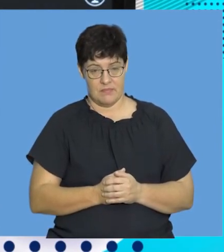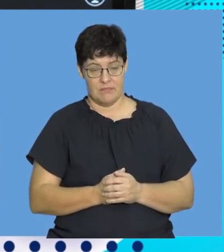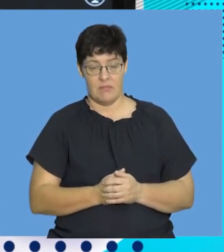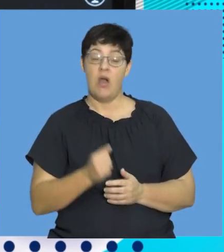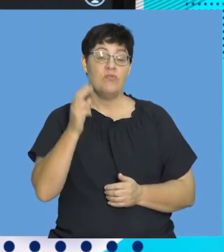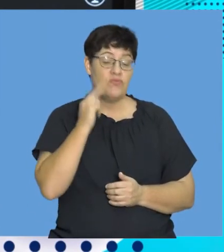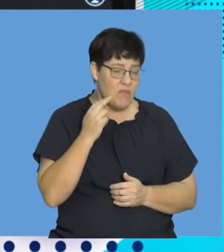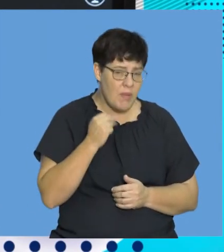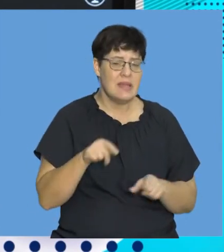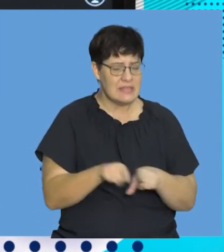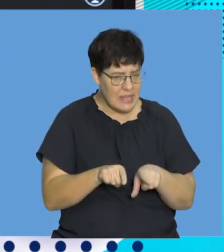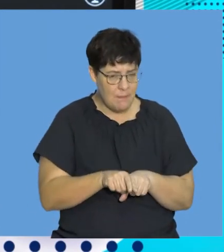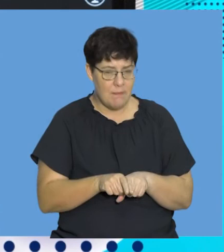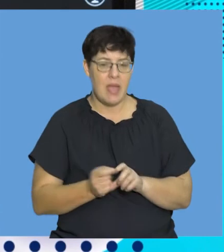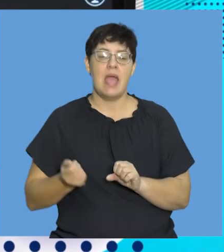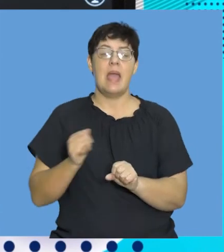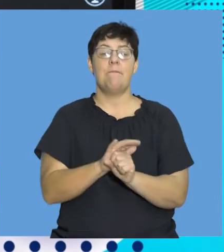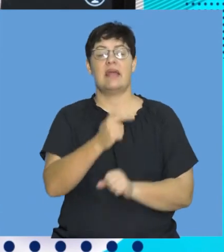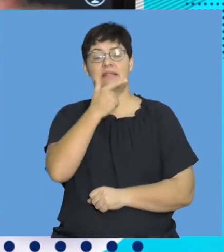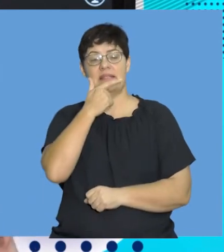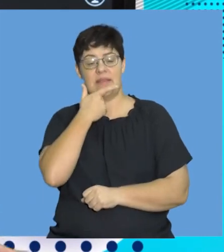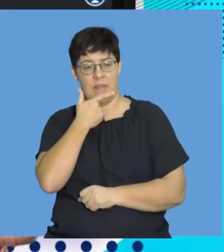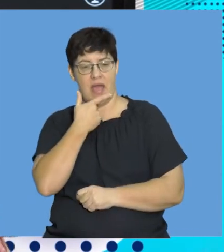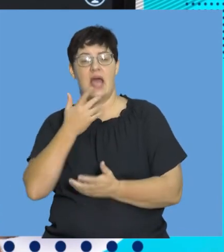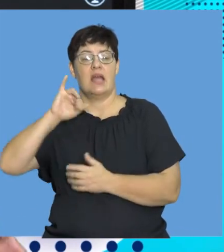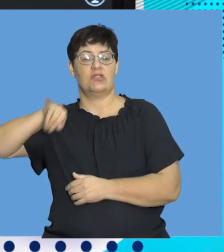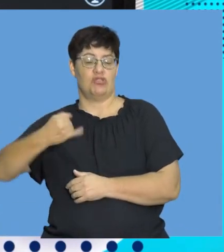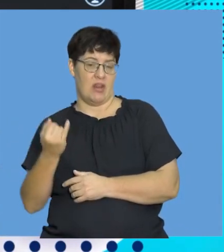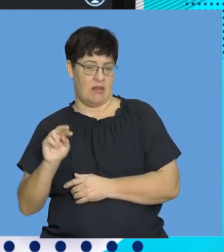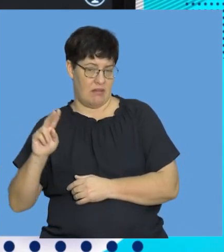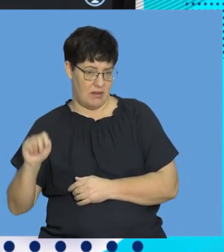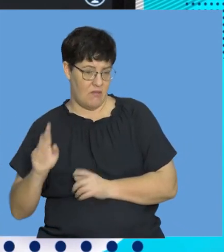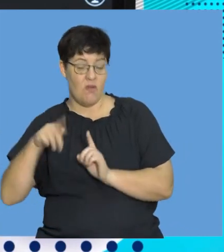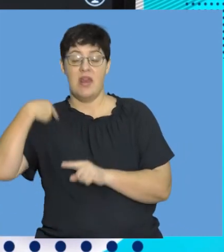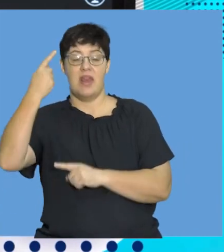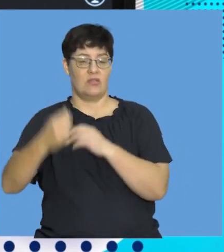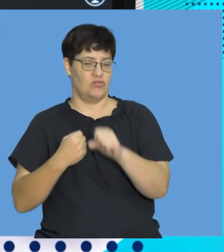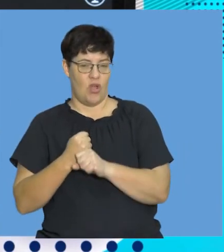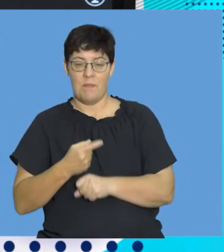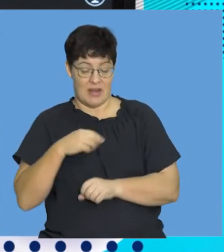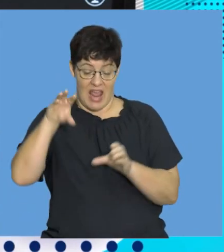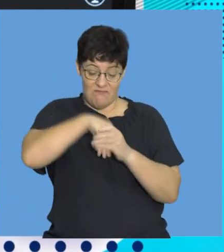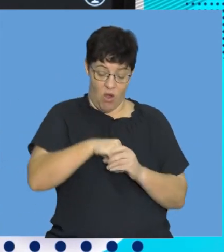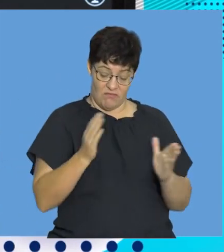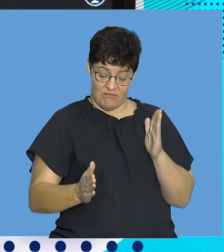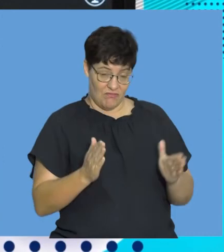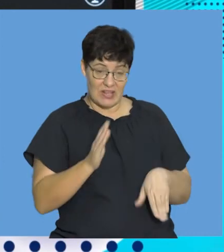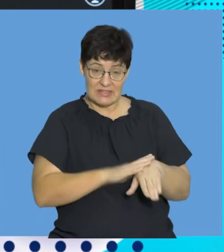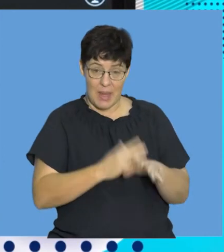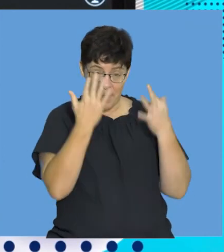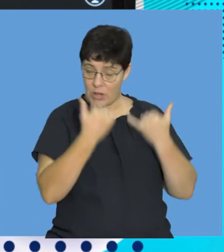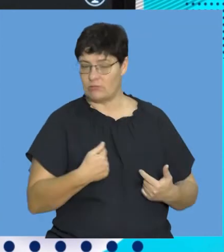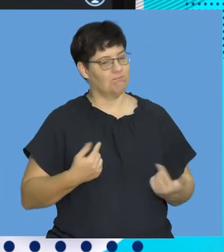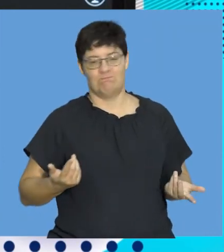also impact on December and January of the next year, but those 2 months fall out of the ambit